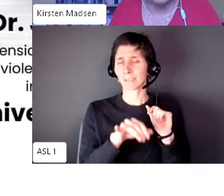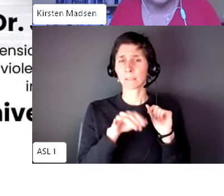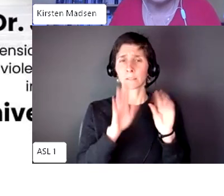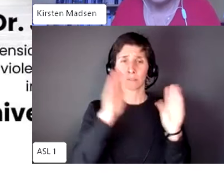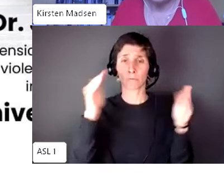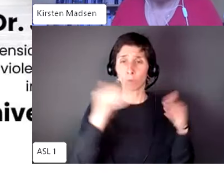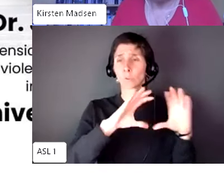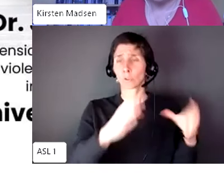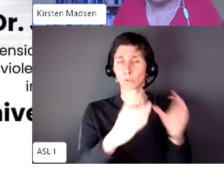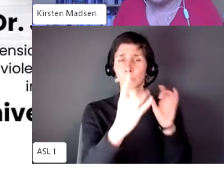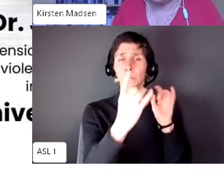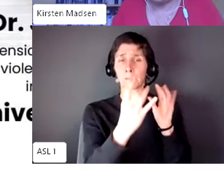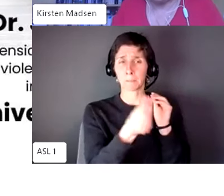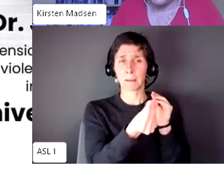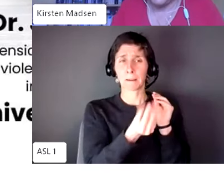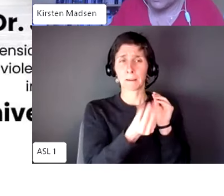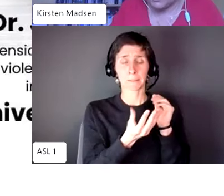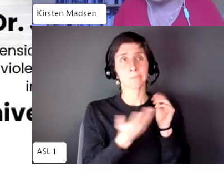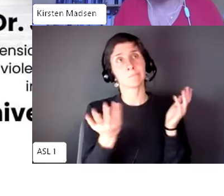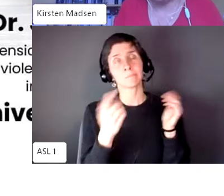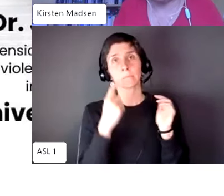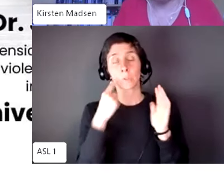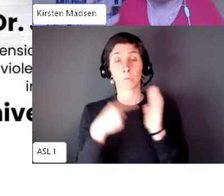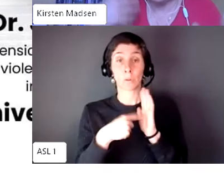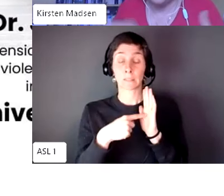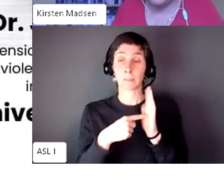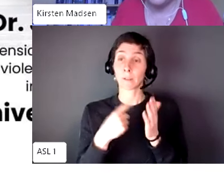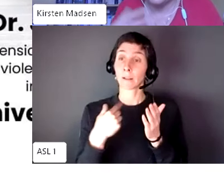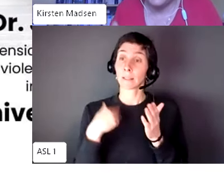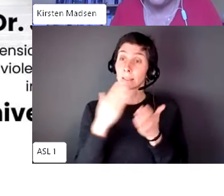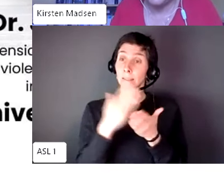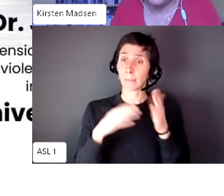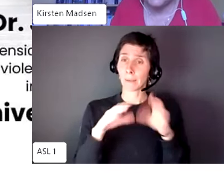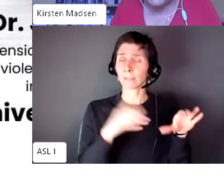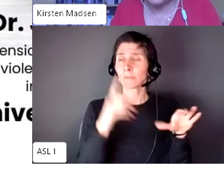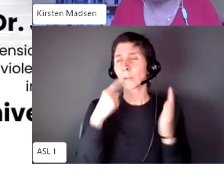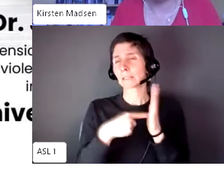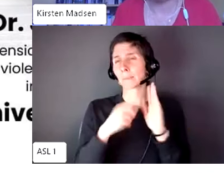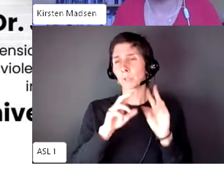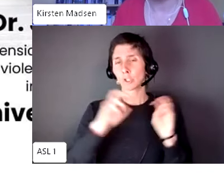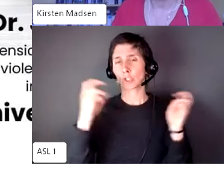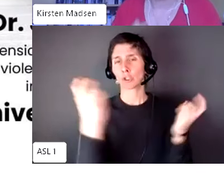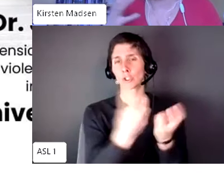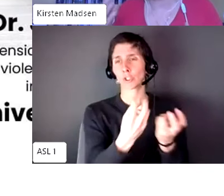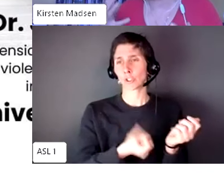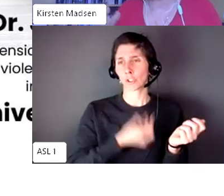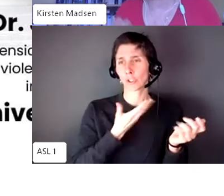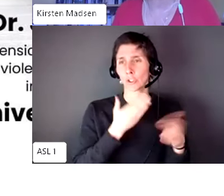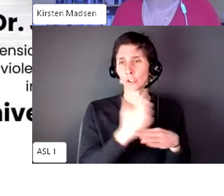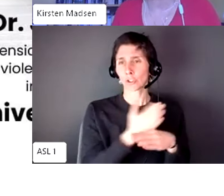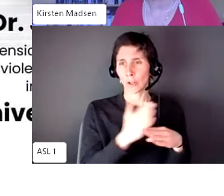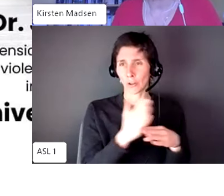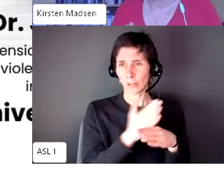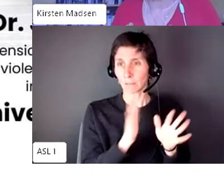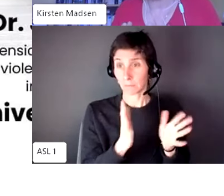focus groups. There were activities like circle sharing is one of the activities that's listed in there, that you really